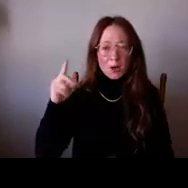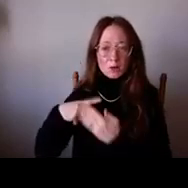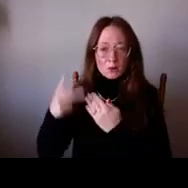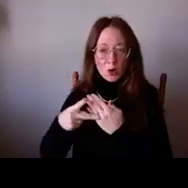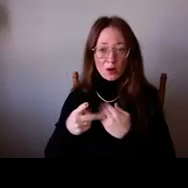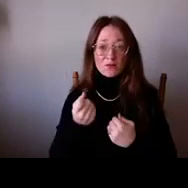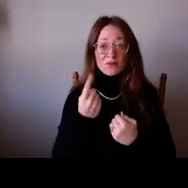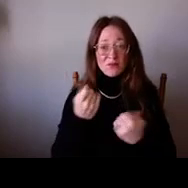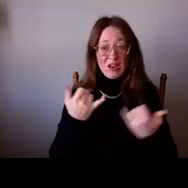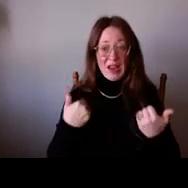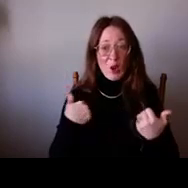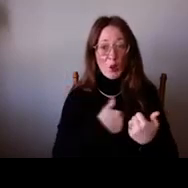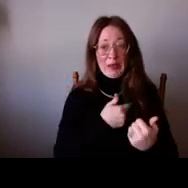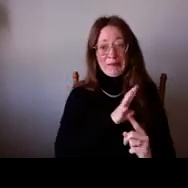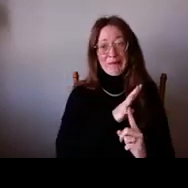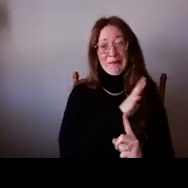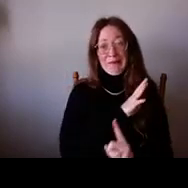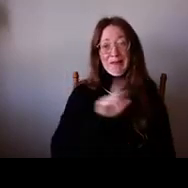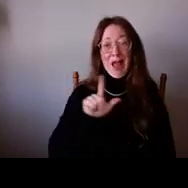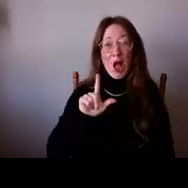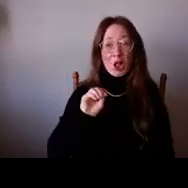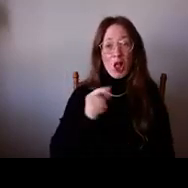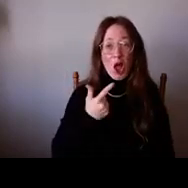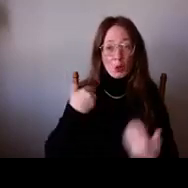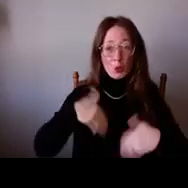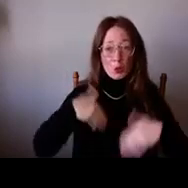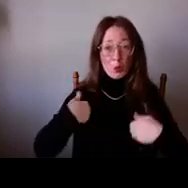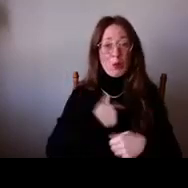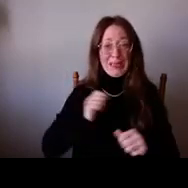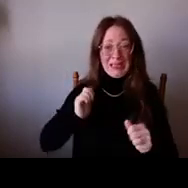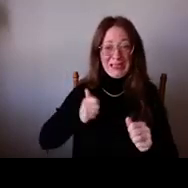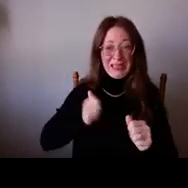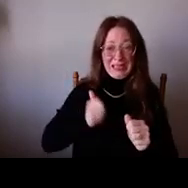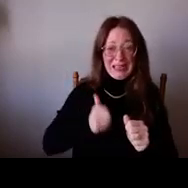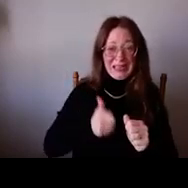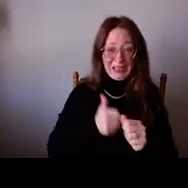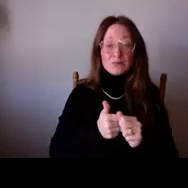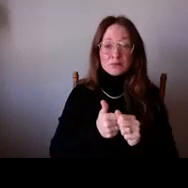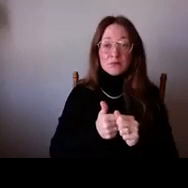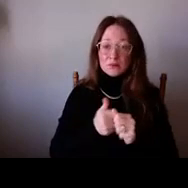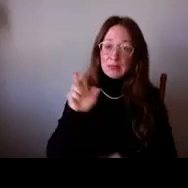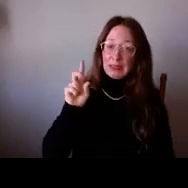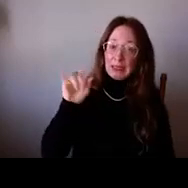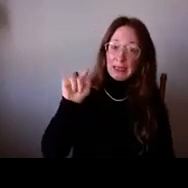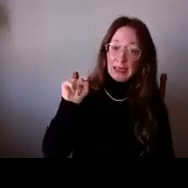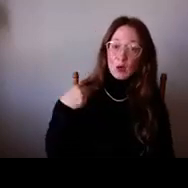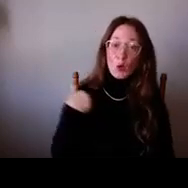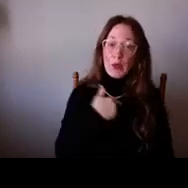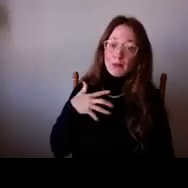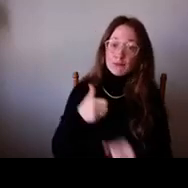for arbitration. And I'm glad to say it actually worked because that backlog no longer exists and we are current on the